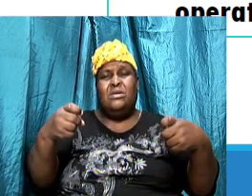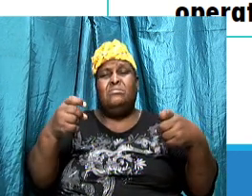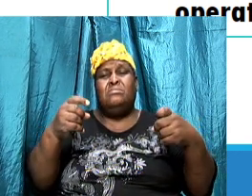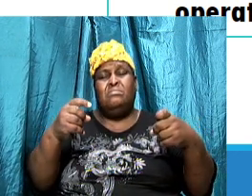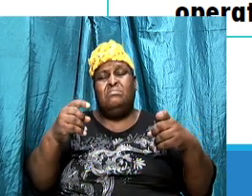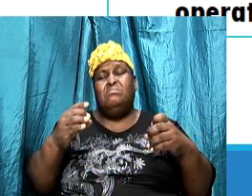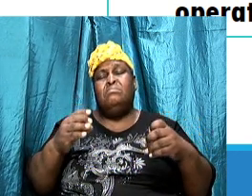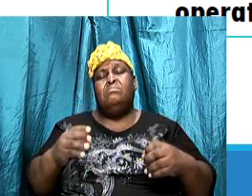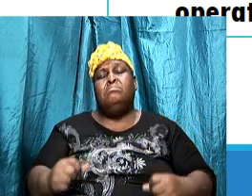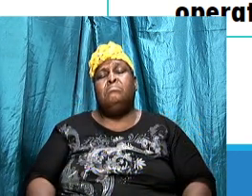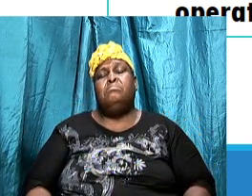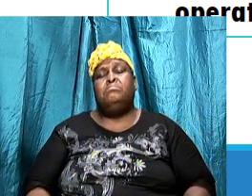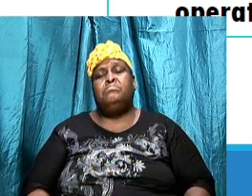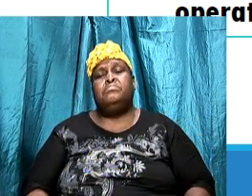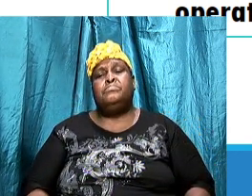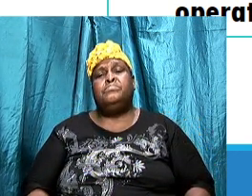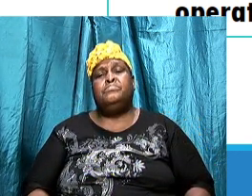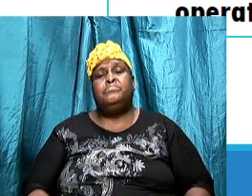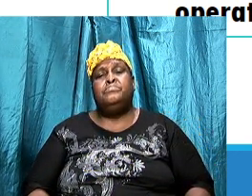Amen. And then,